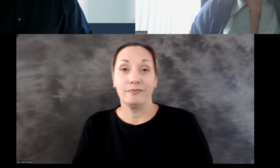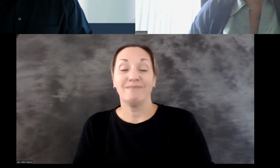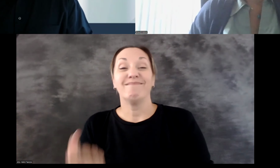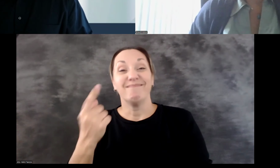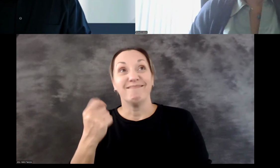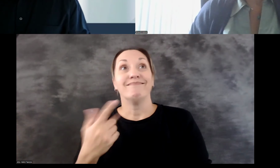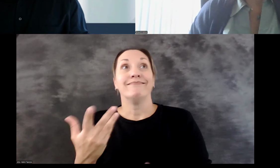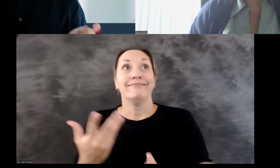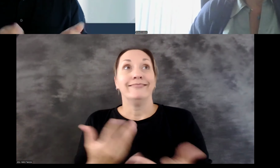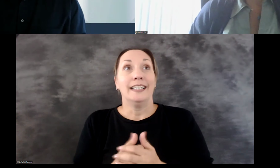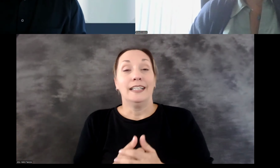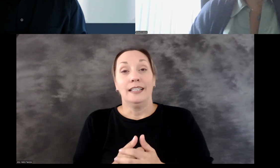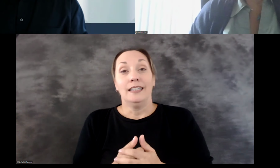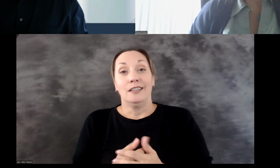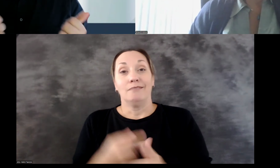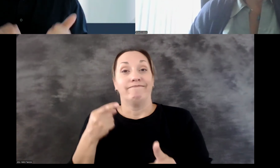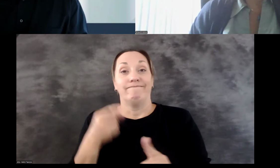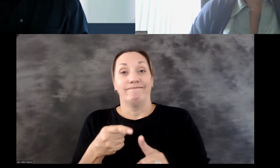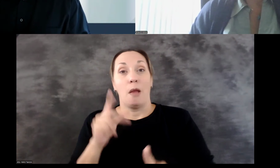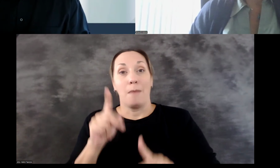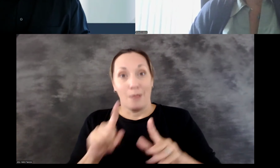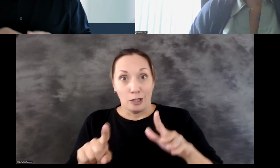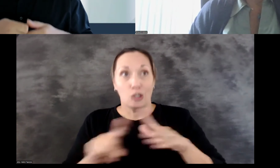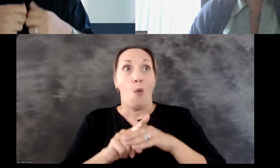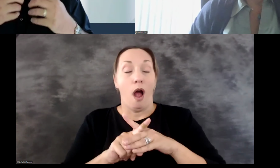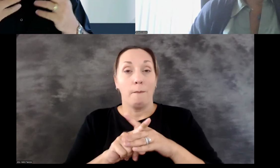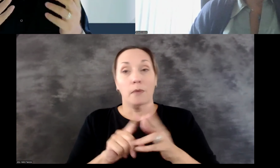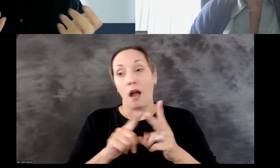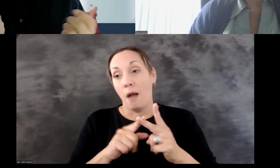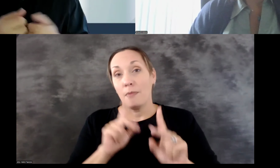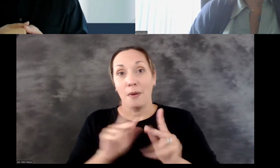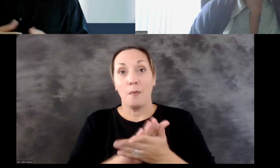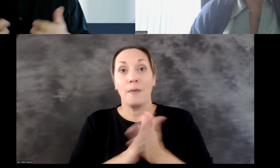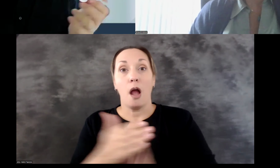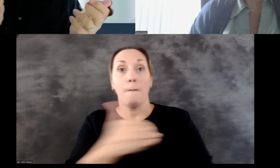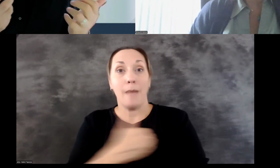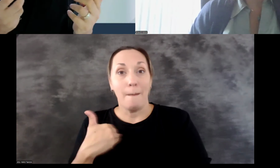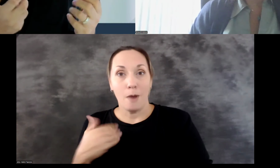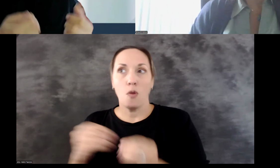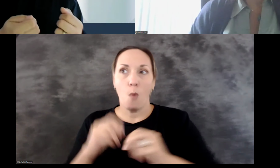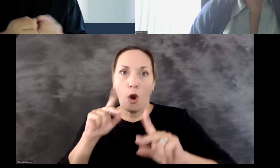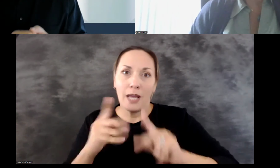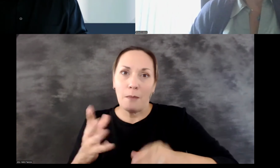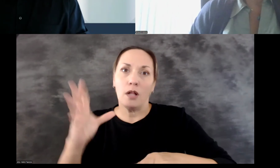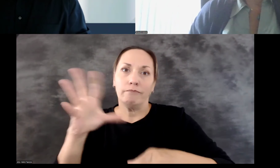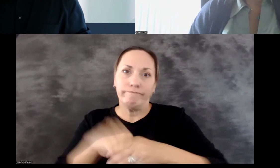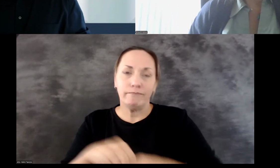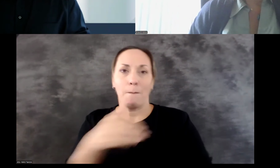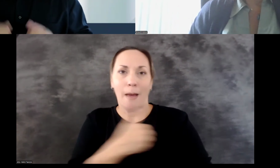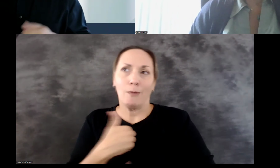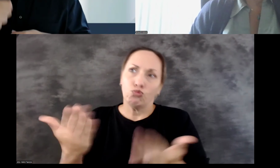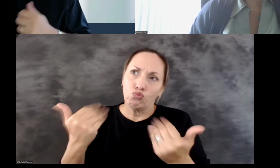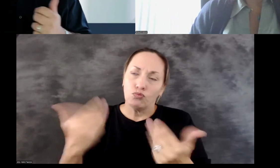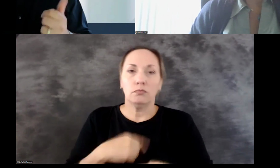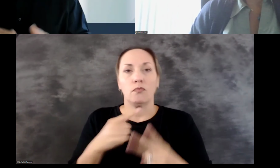of saying the people that show up, the people that become members, the more we have, the more input we have,